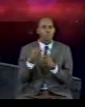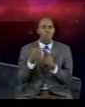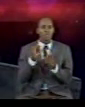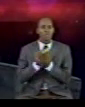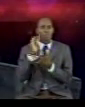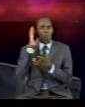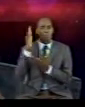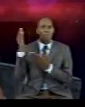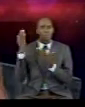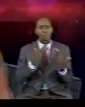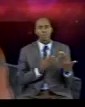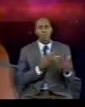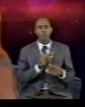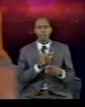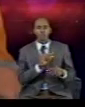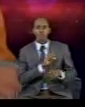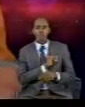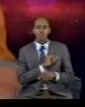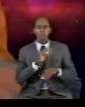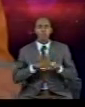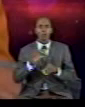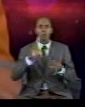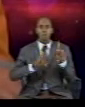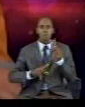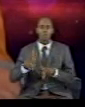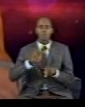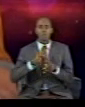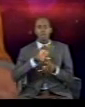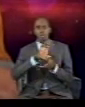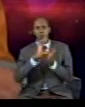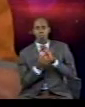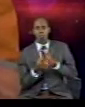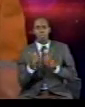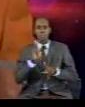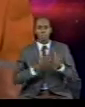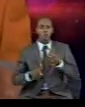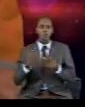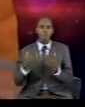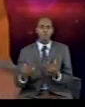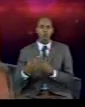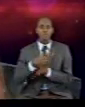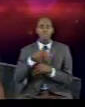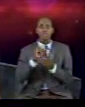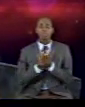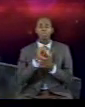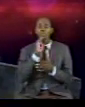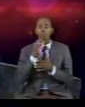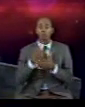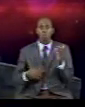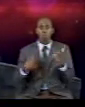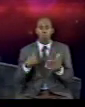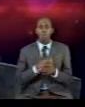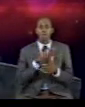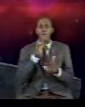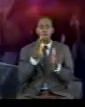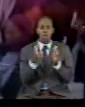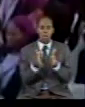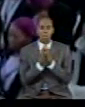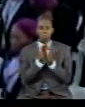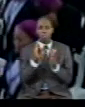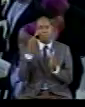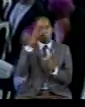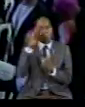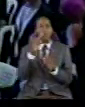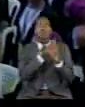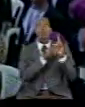people unconverted to be converted today. That's what we are praying for all. And God is listening.